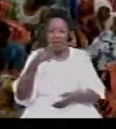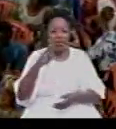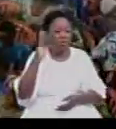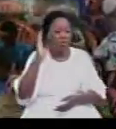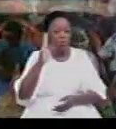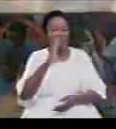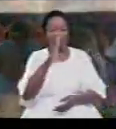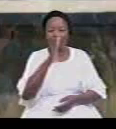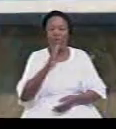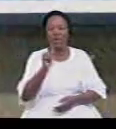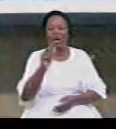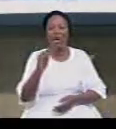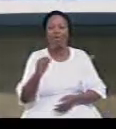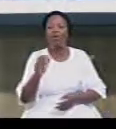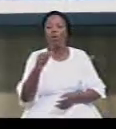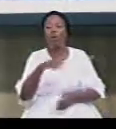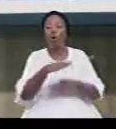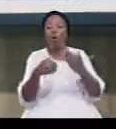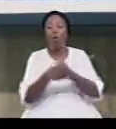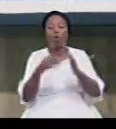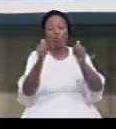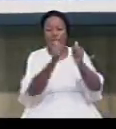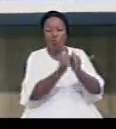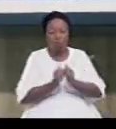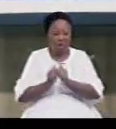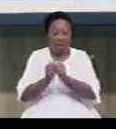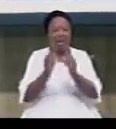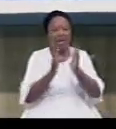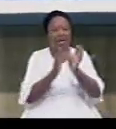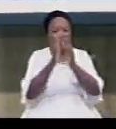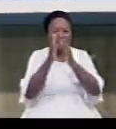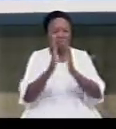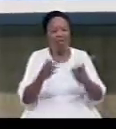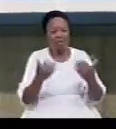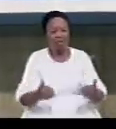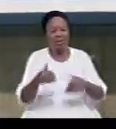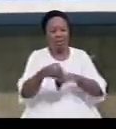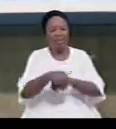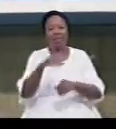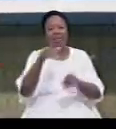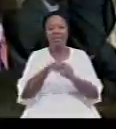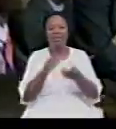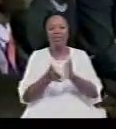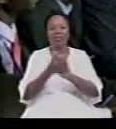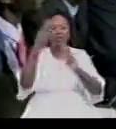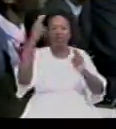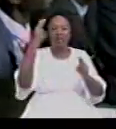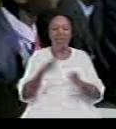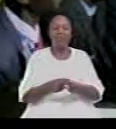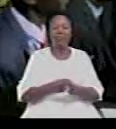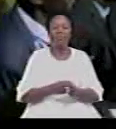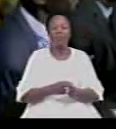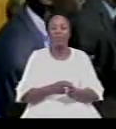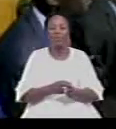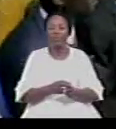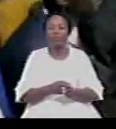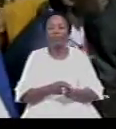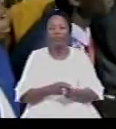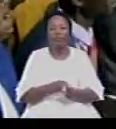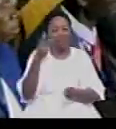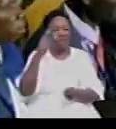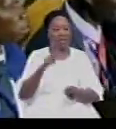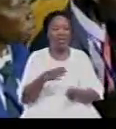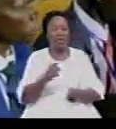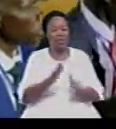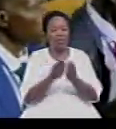an altogether Christian tonight in Jesus' name. And look at Acts